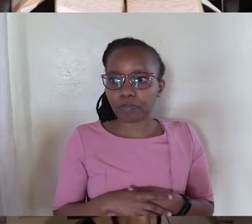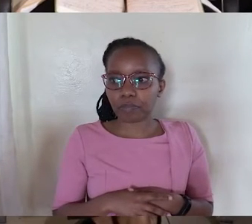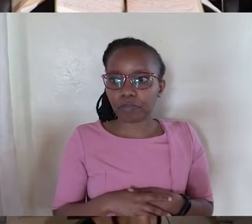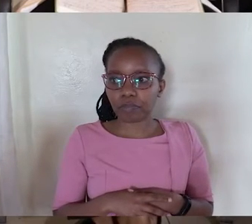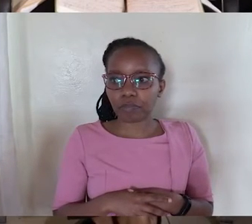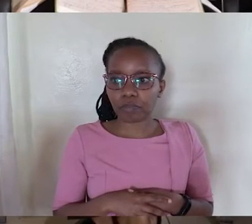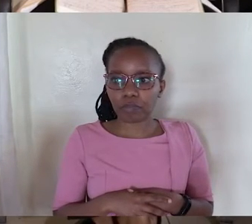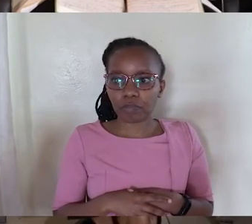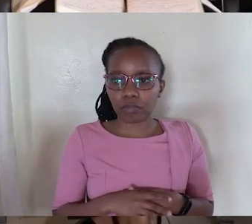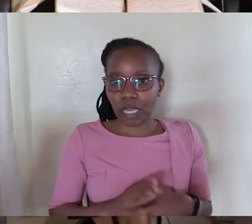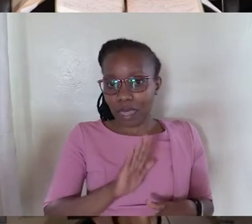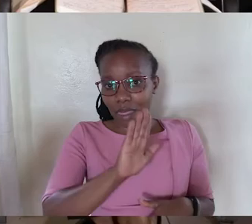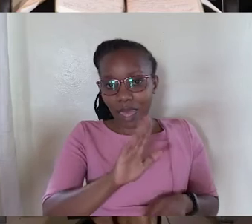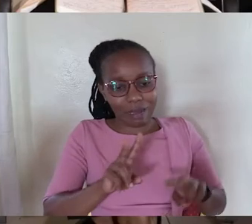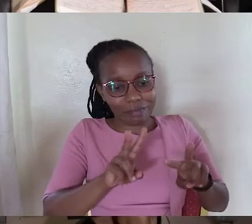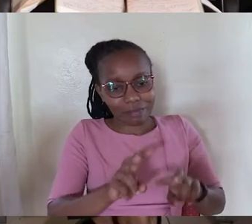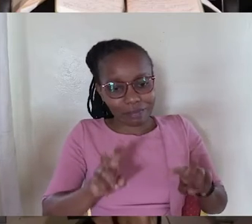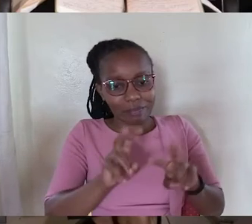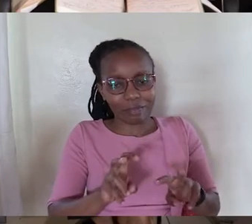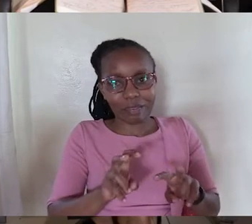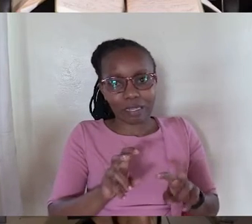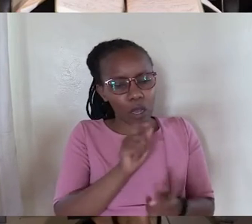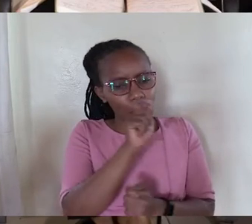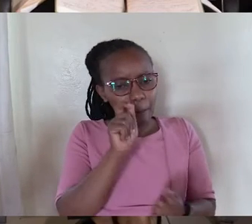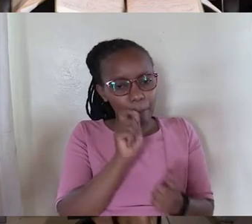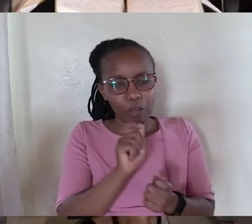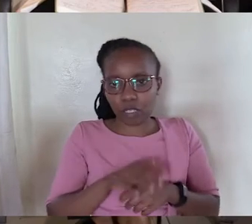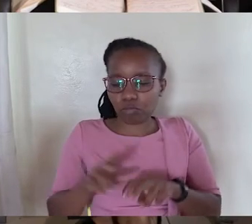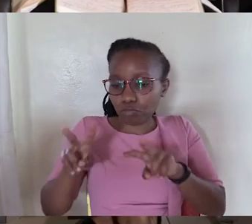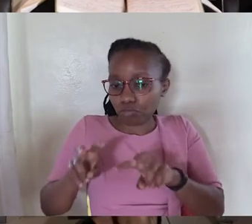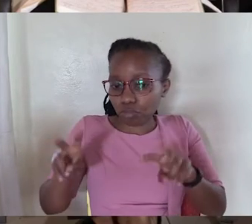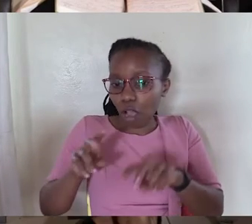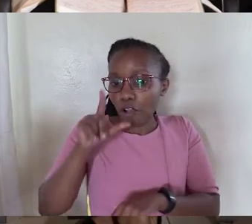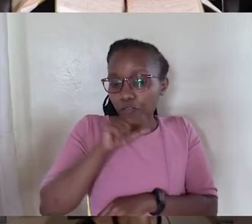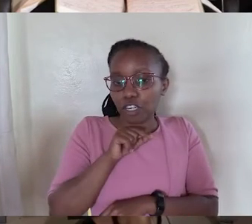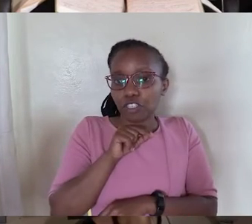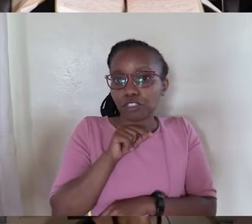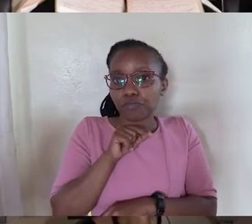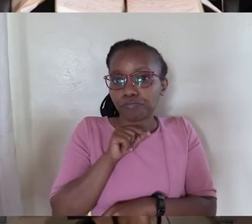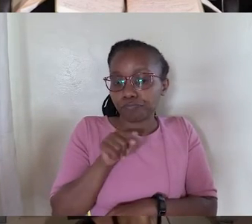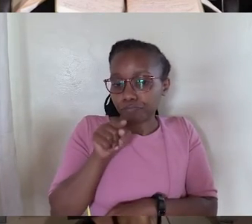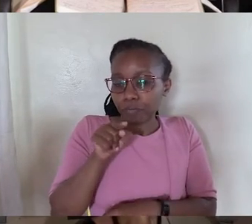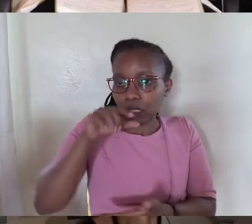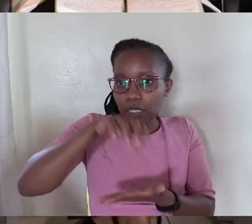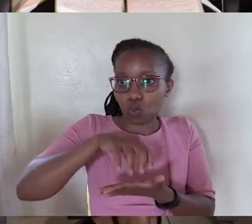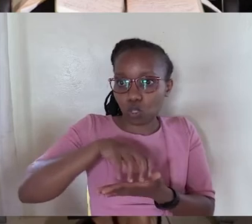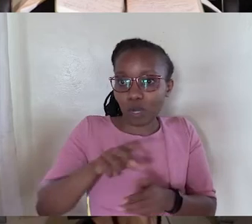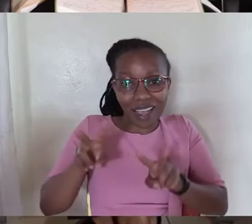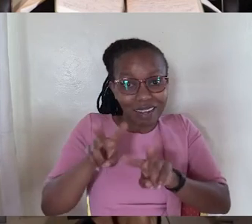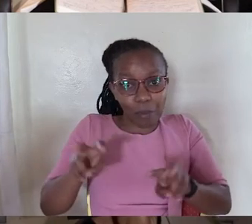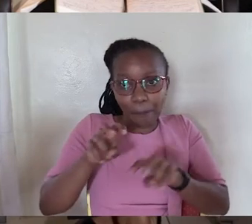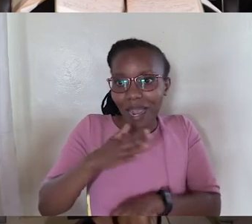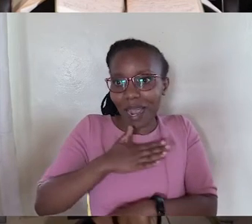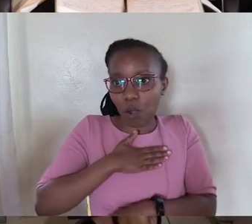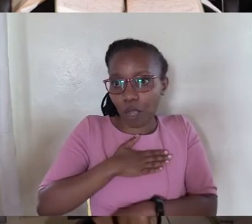Their finding is accurate. We did also conduct investigation into such incidents, and the findings we made